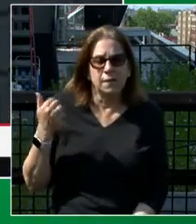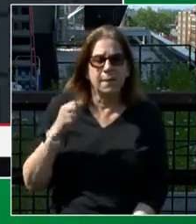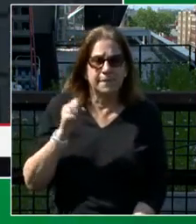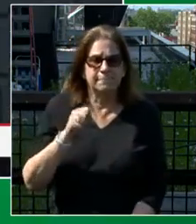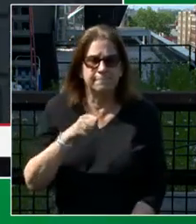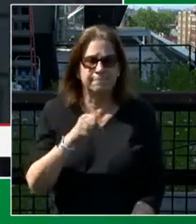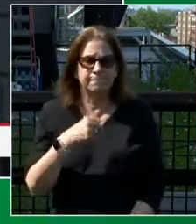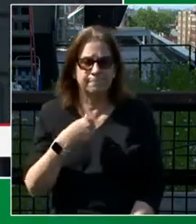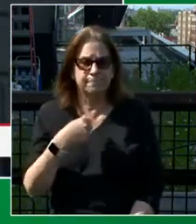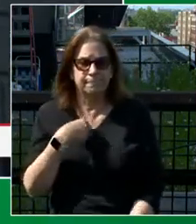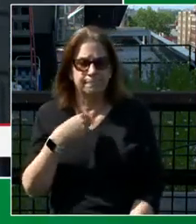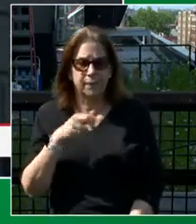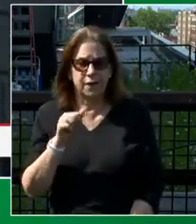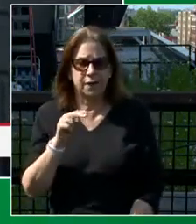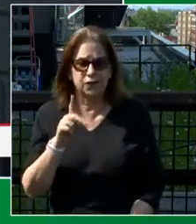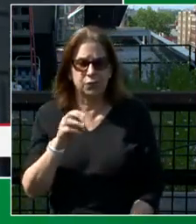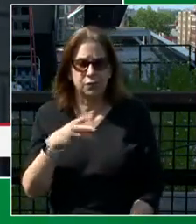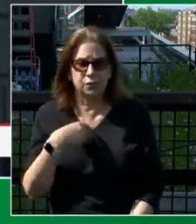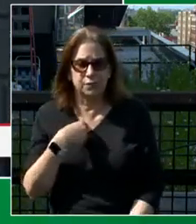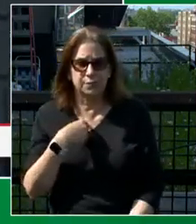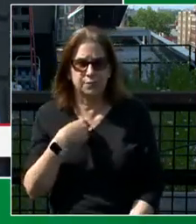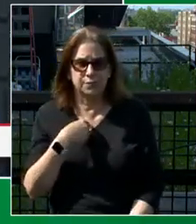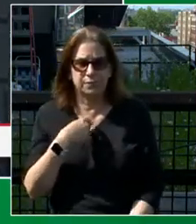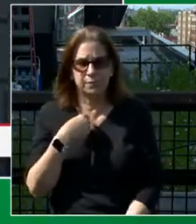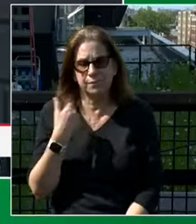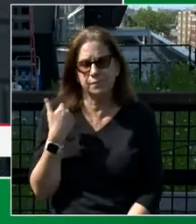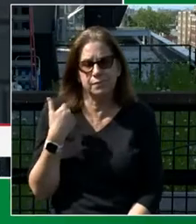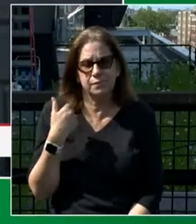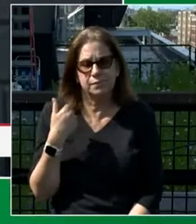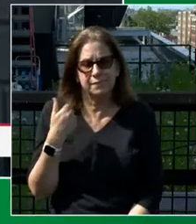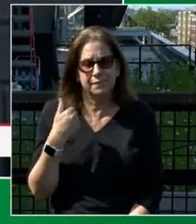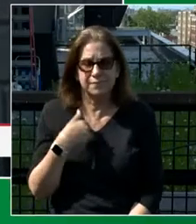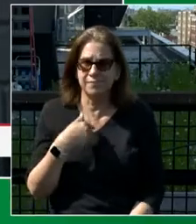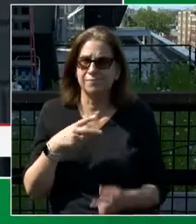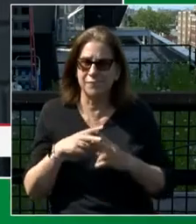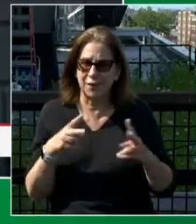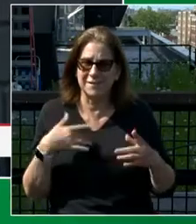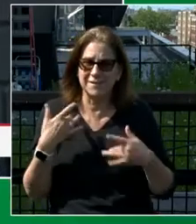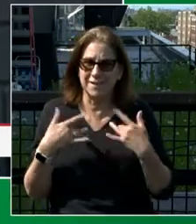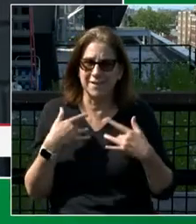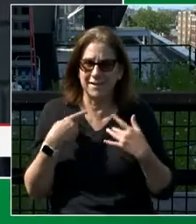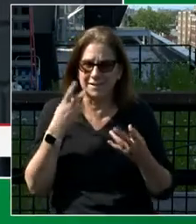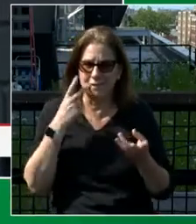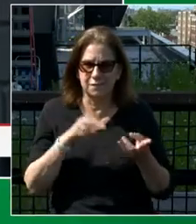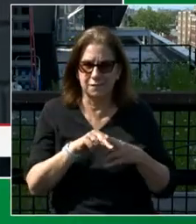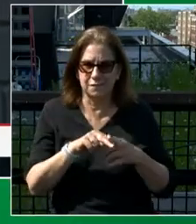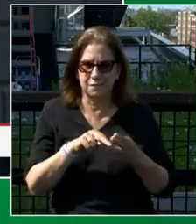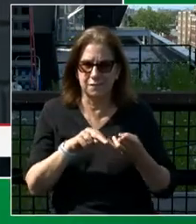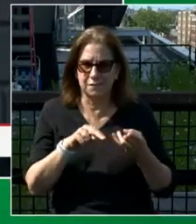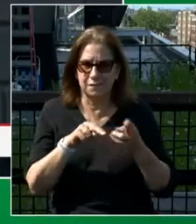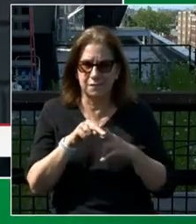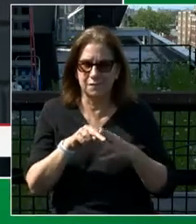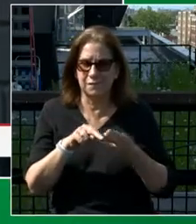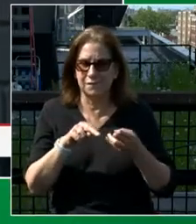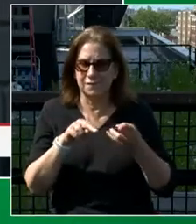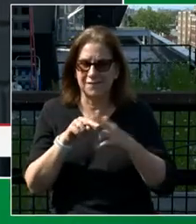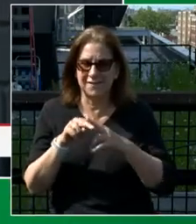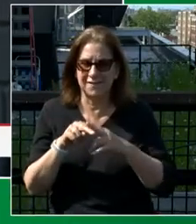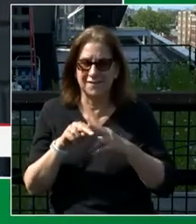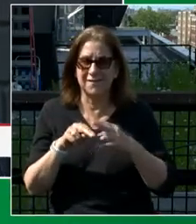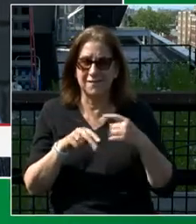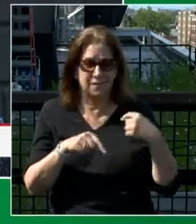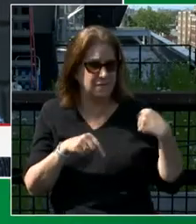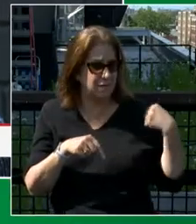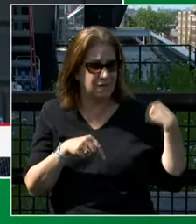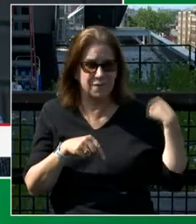Sorry. So it's been really exciting to see. It's been kind of a long year, and we've been excited to see